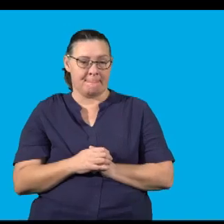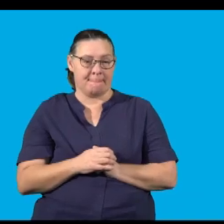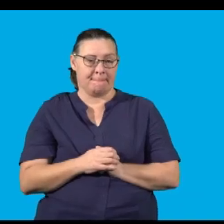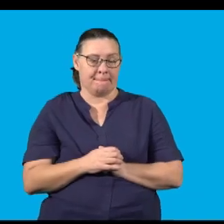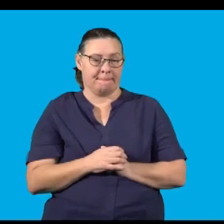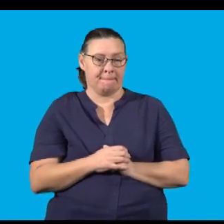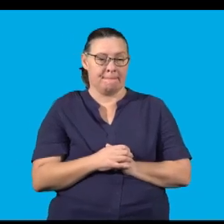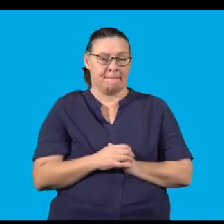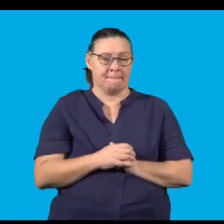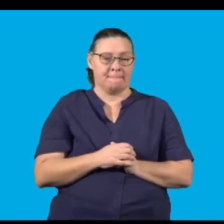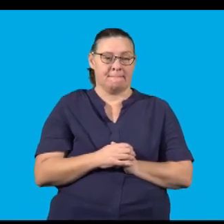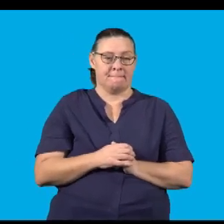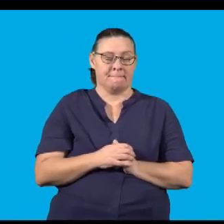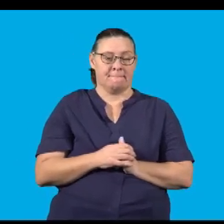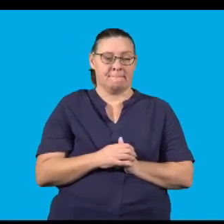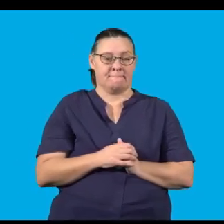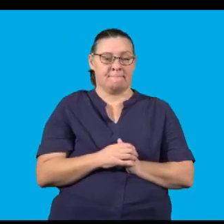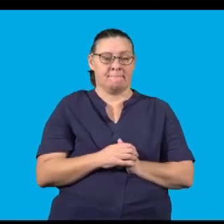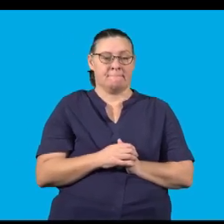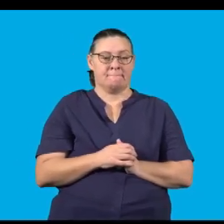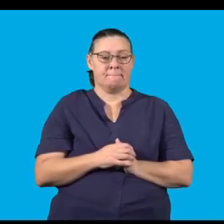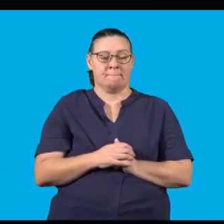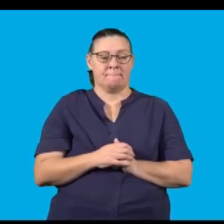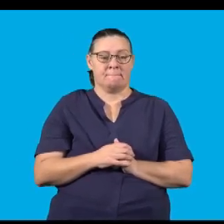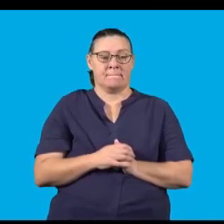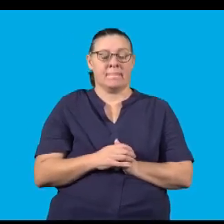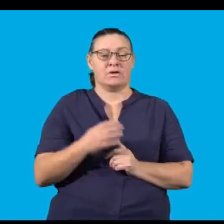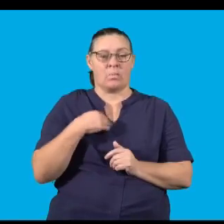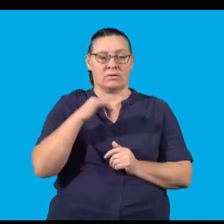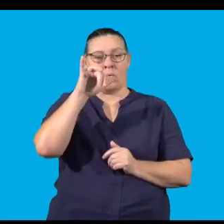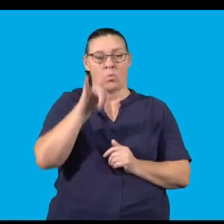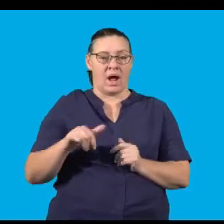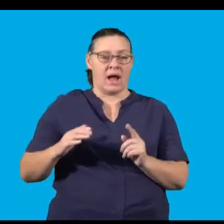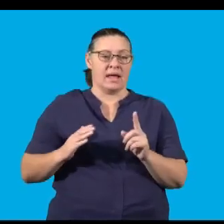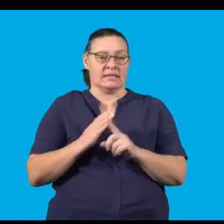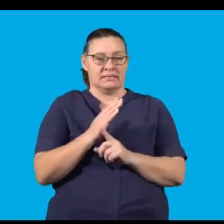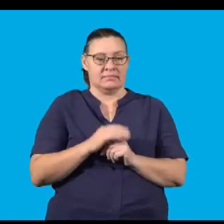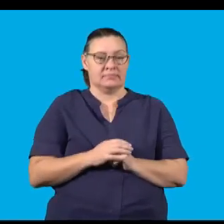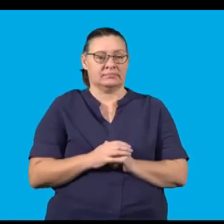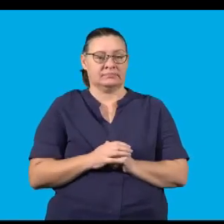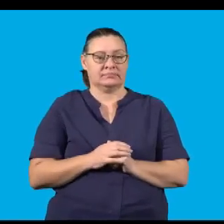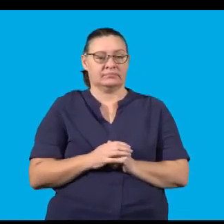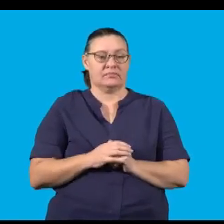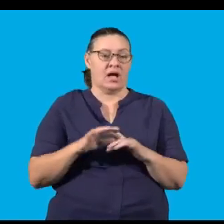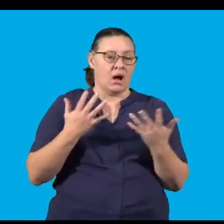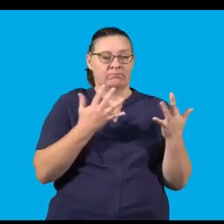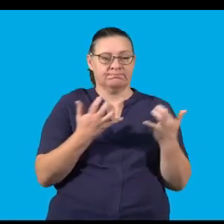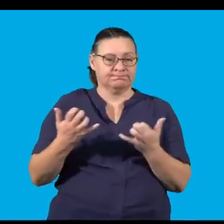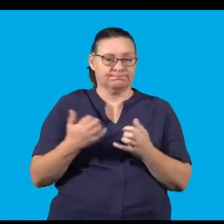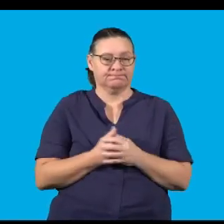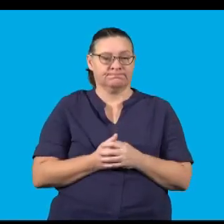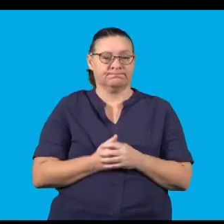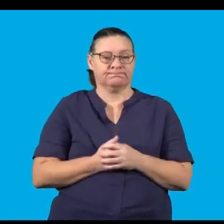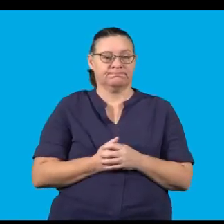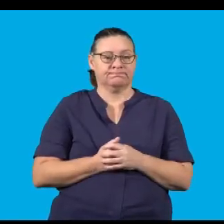do we do that? We know the gradient of AC is 1. What do we need? We need the y-intercept. How do we work it out? Well,